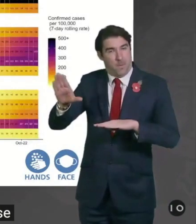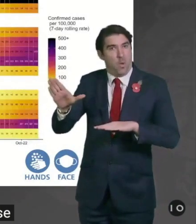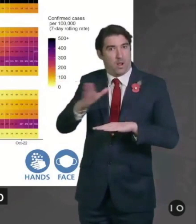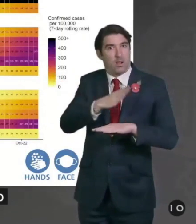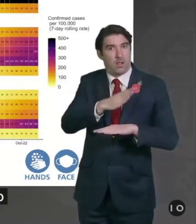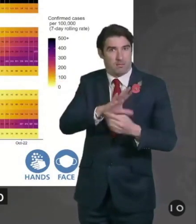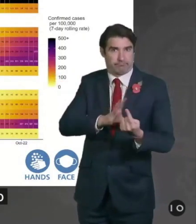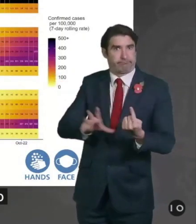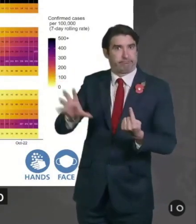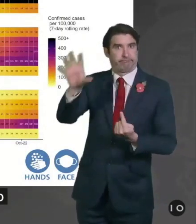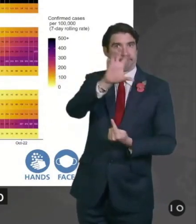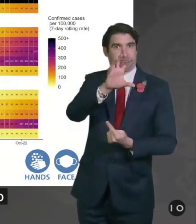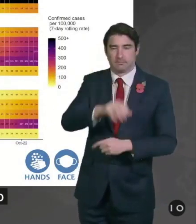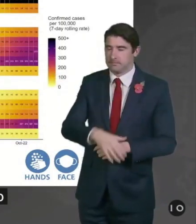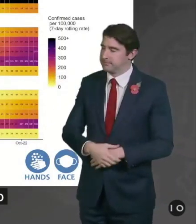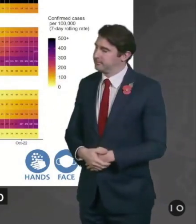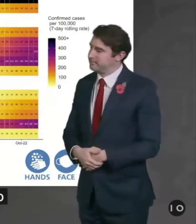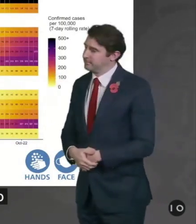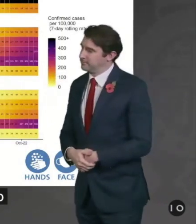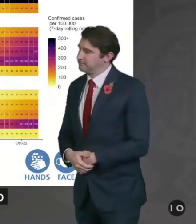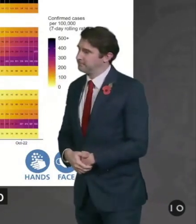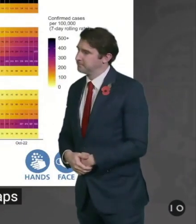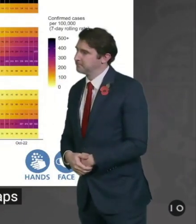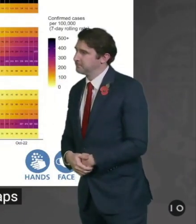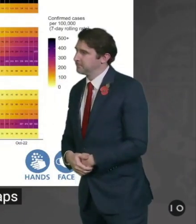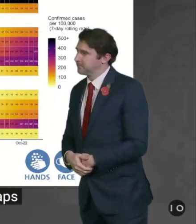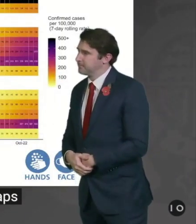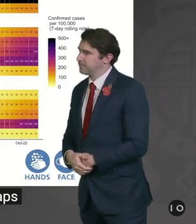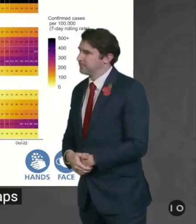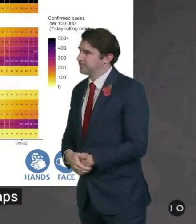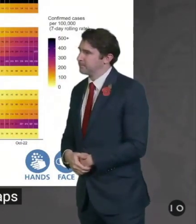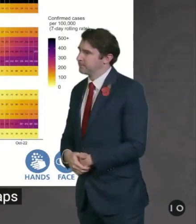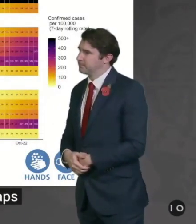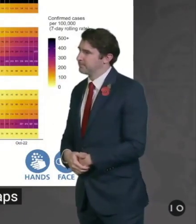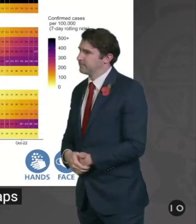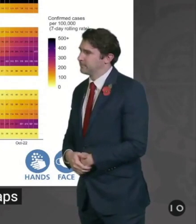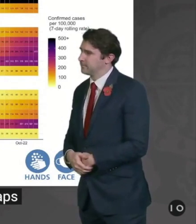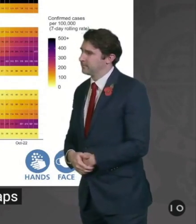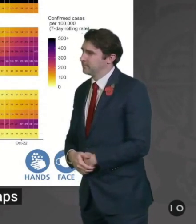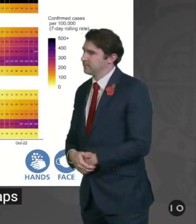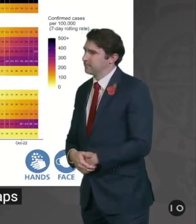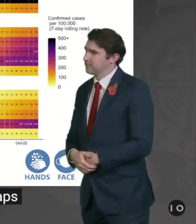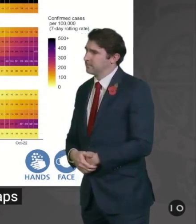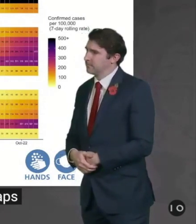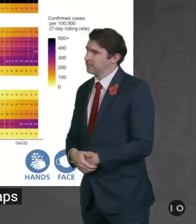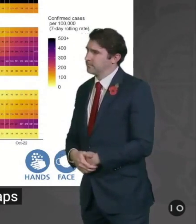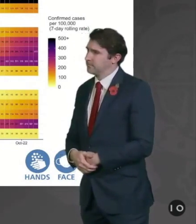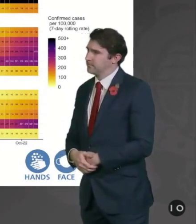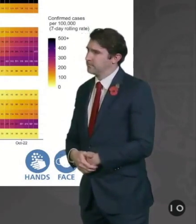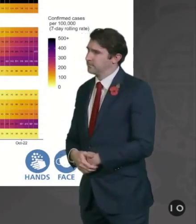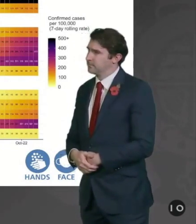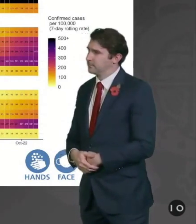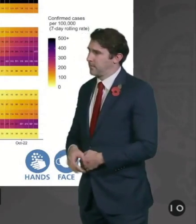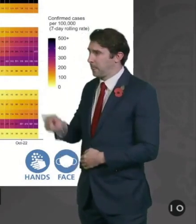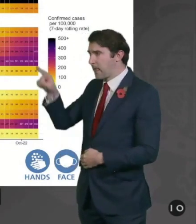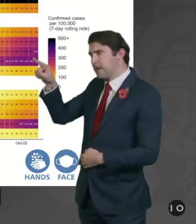And it's probably important to think about this in terms of ages. These heat maps go from left to